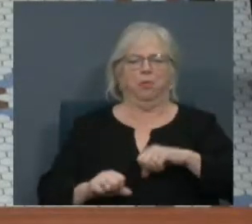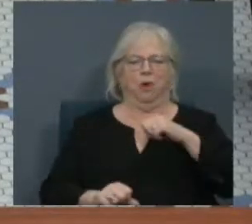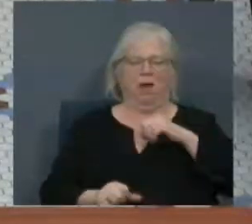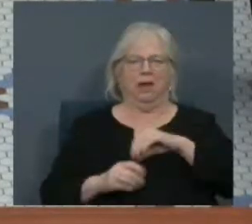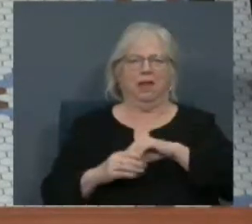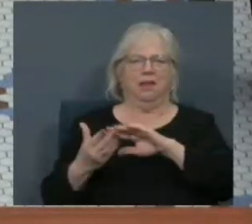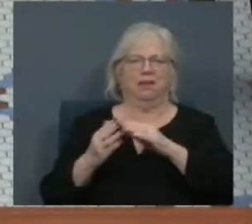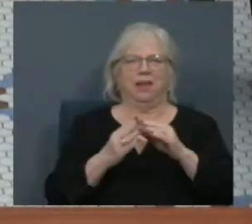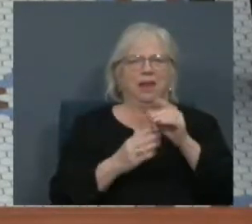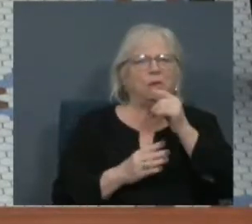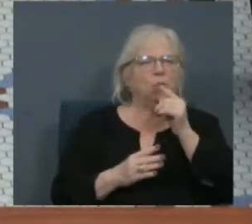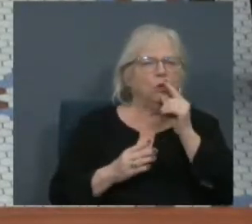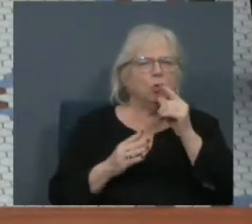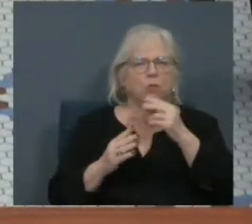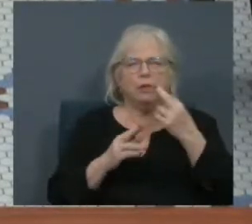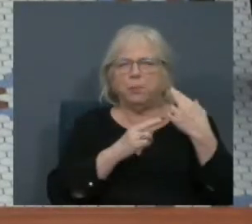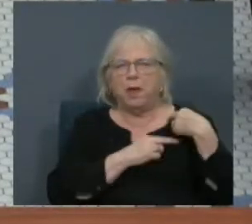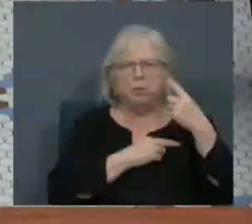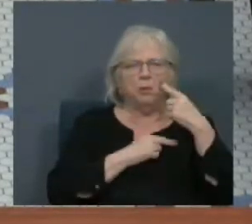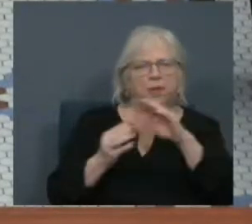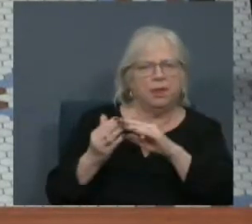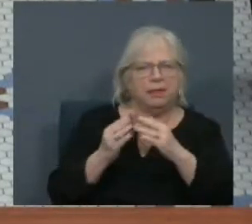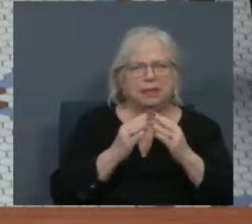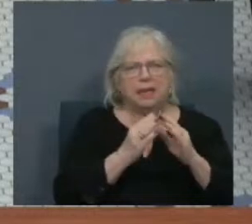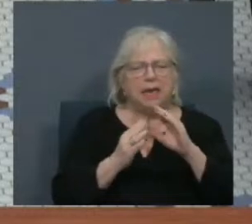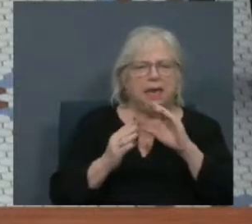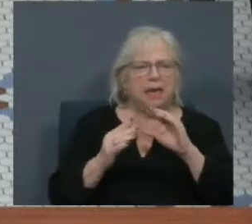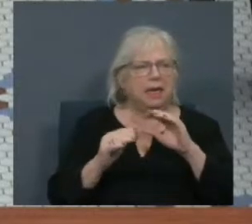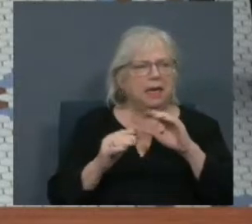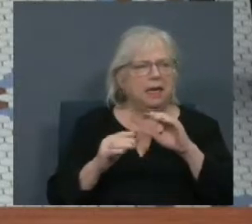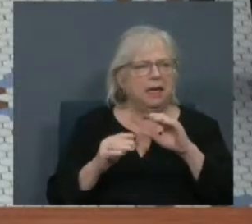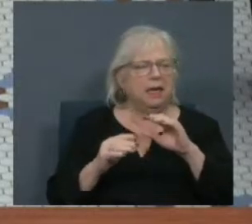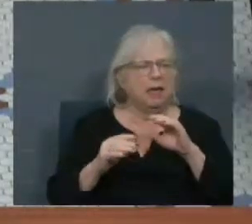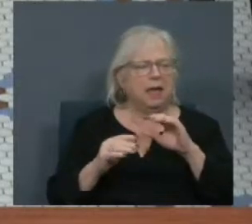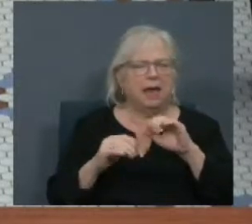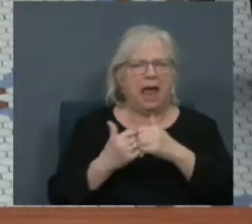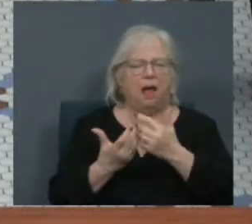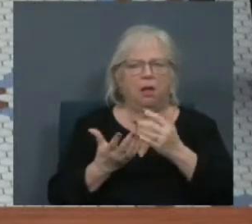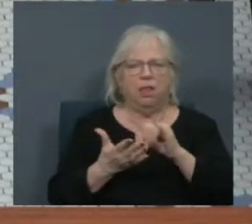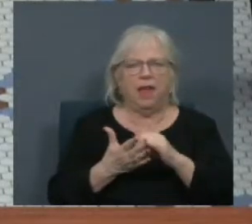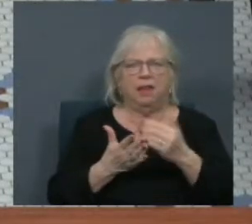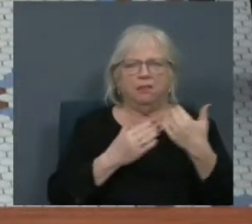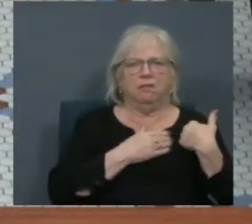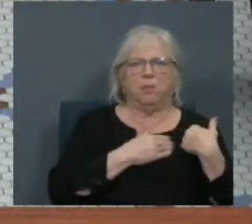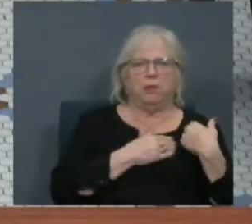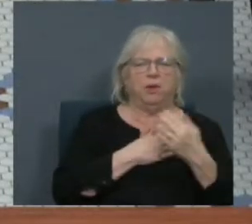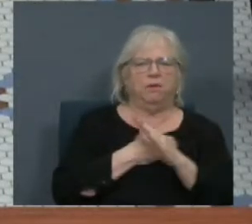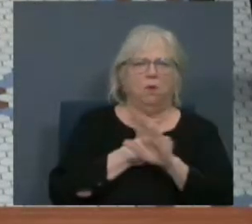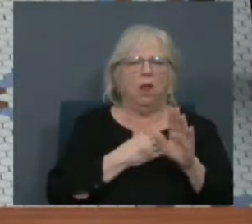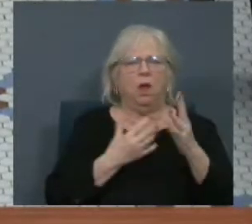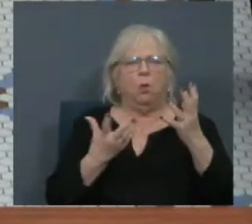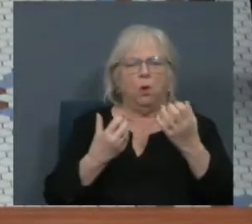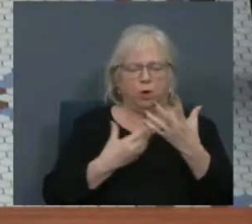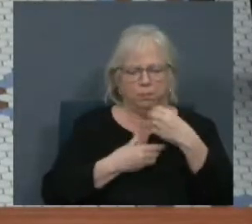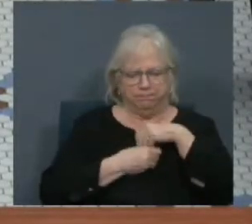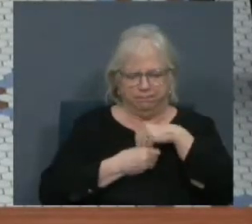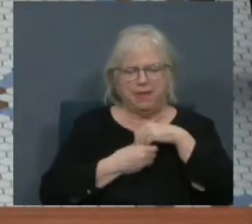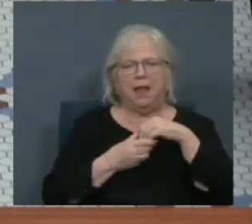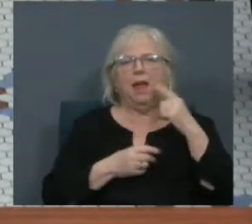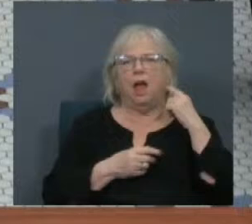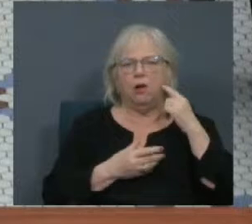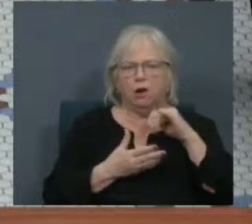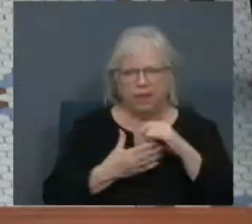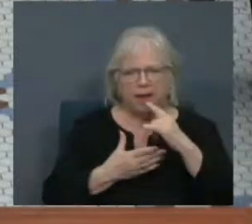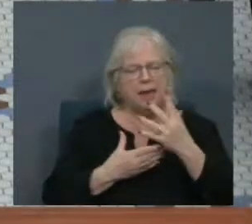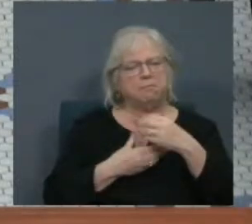who's responsible for the city, right? And how all that falls on y'all. I want you to really take that to heart, because I heard it and I